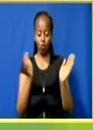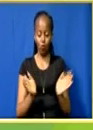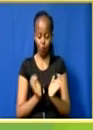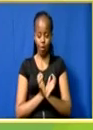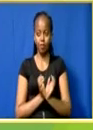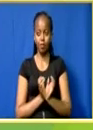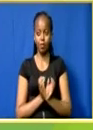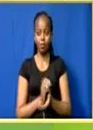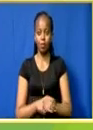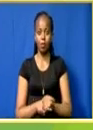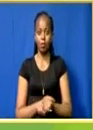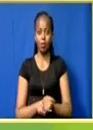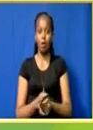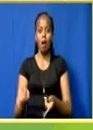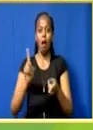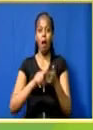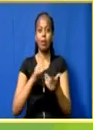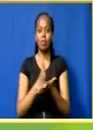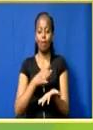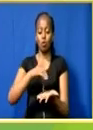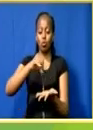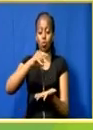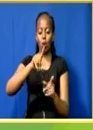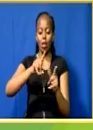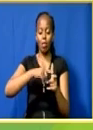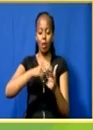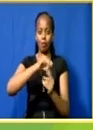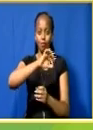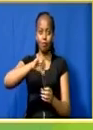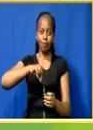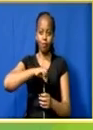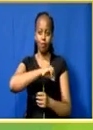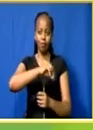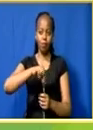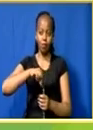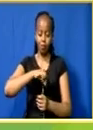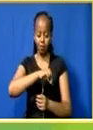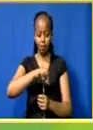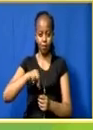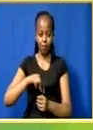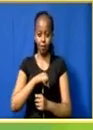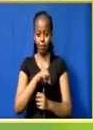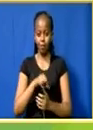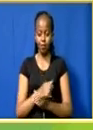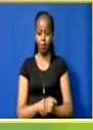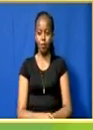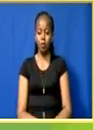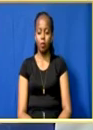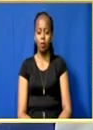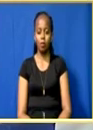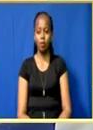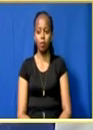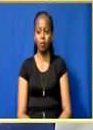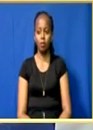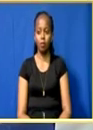sufuria and add some salt and stir. Wow. Put water in a sufuria. We